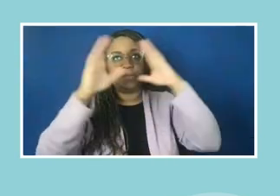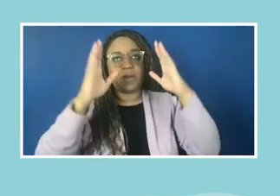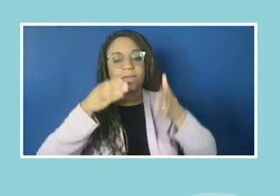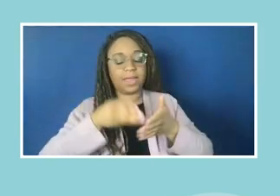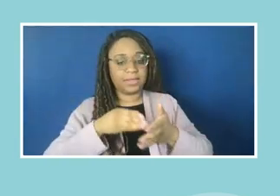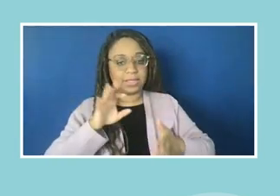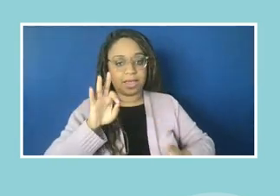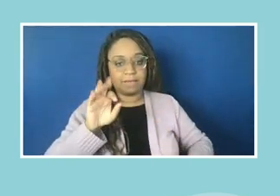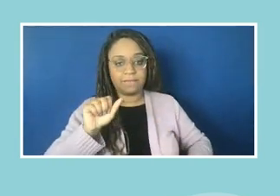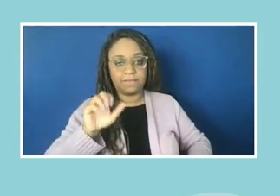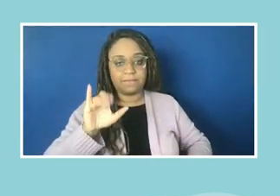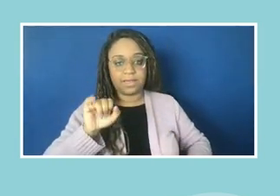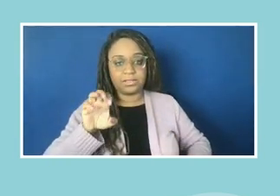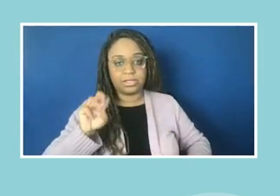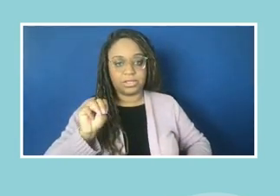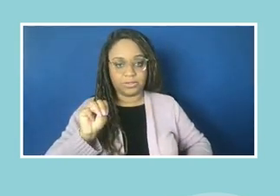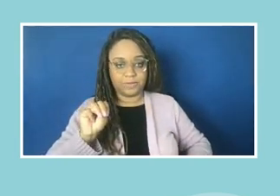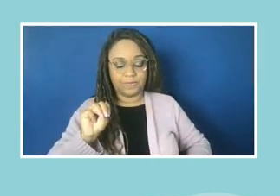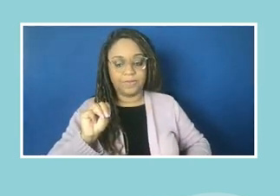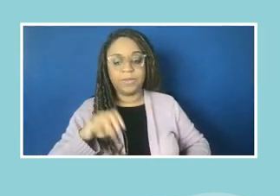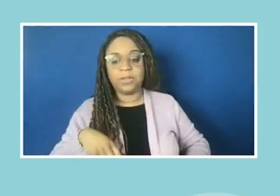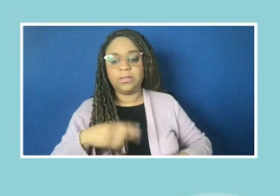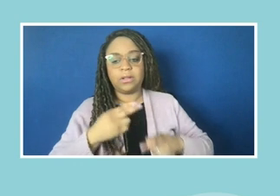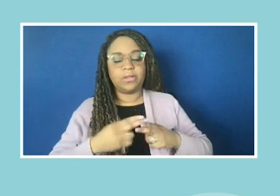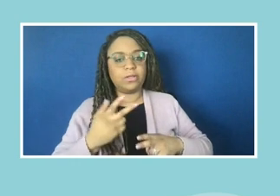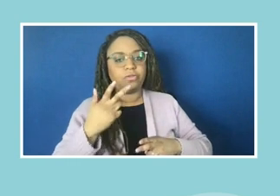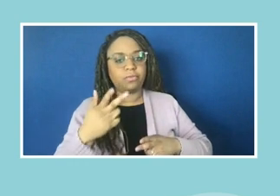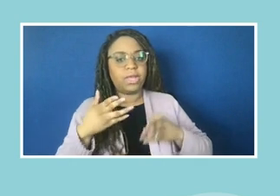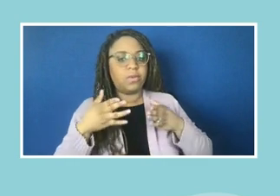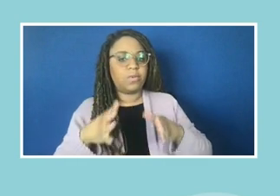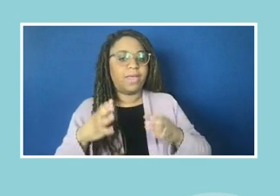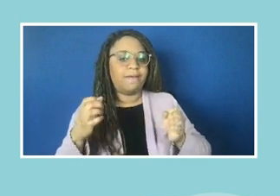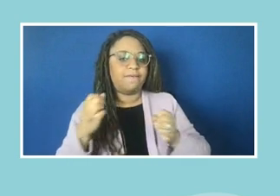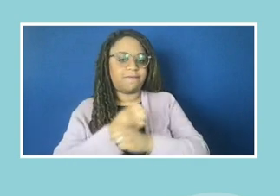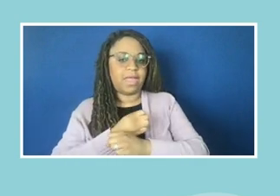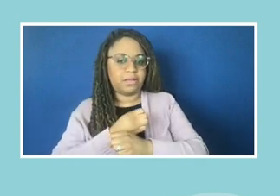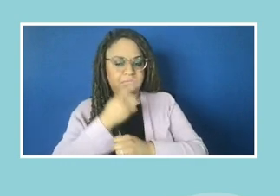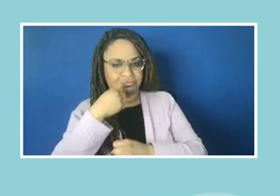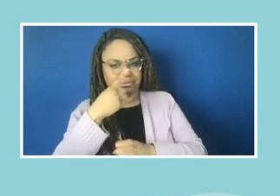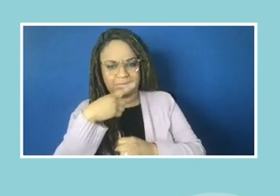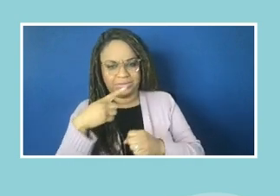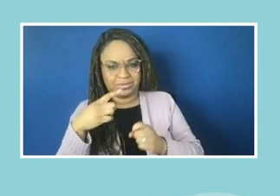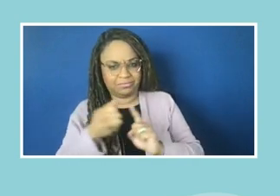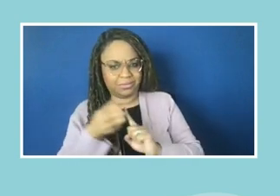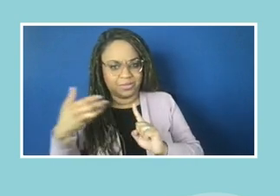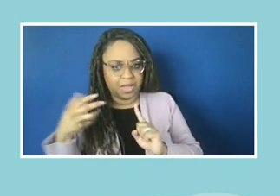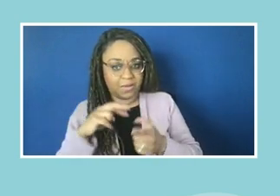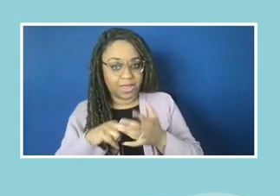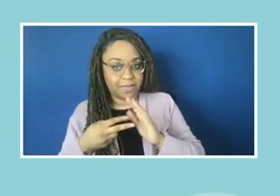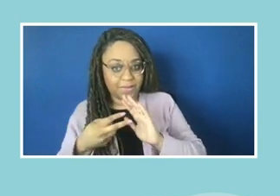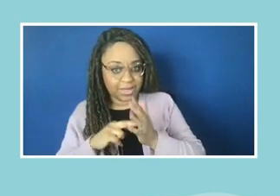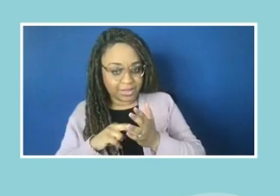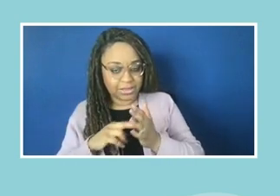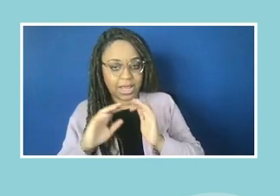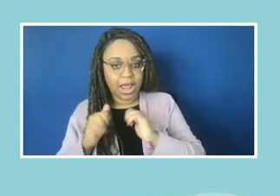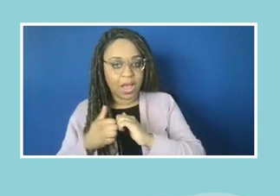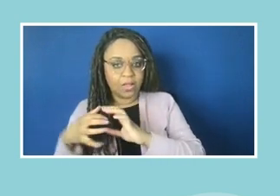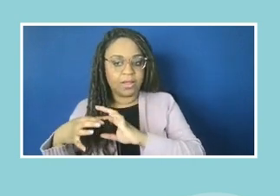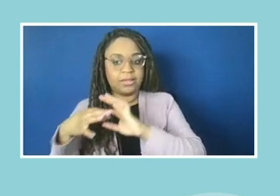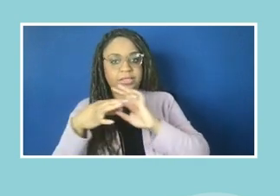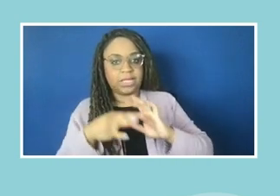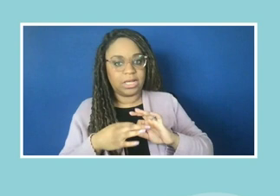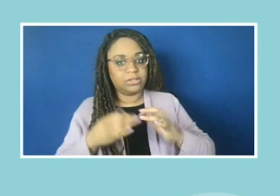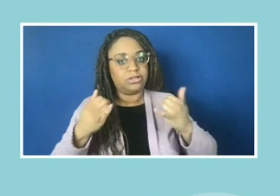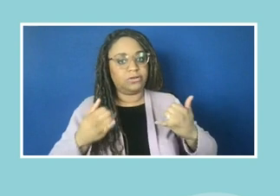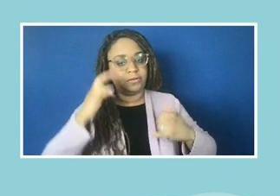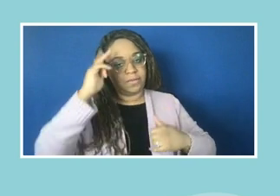is the three-way fight. Can you explain to us what the three-way fight is and how it ties into the current political